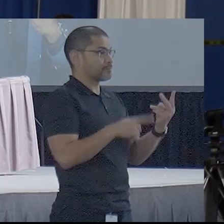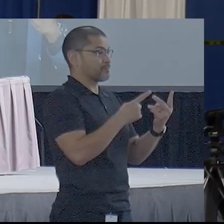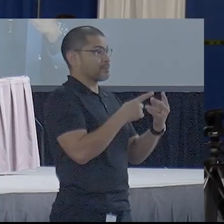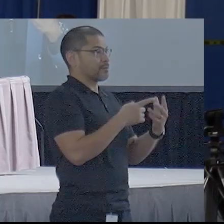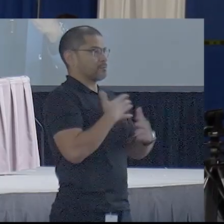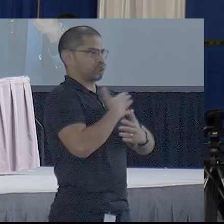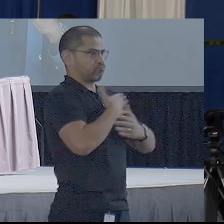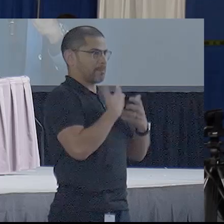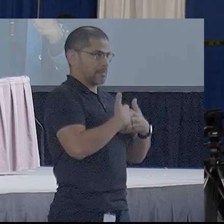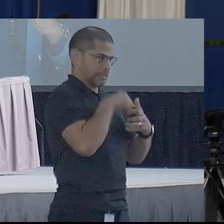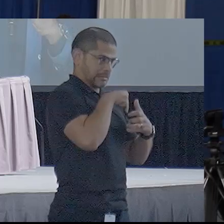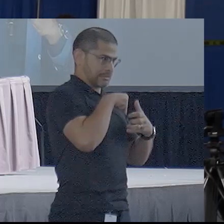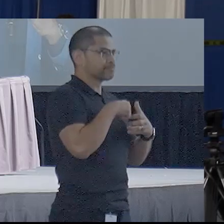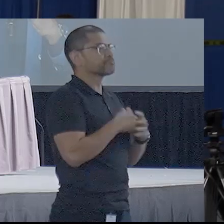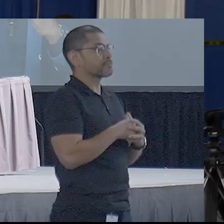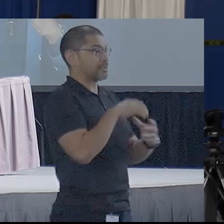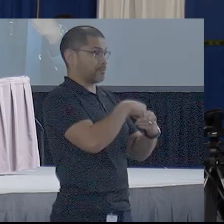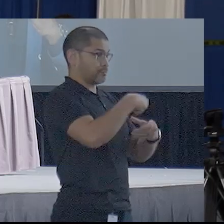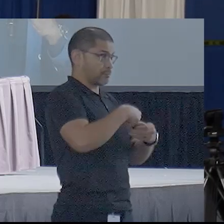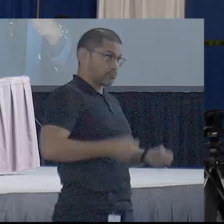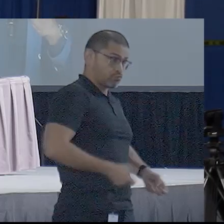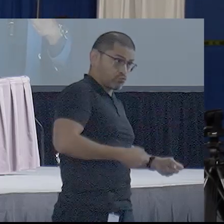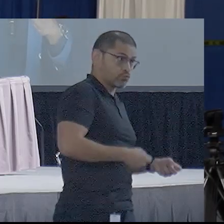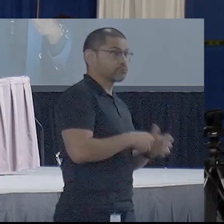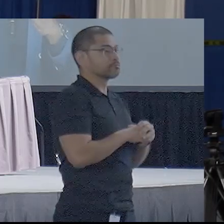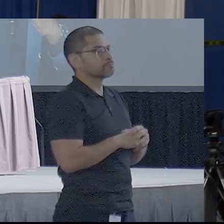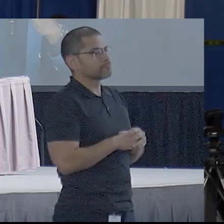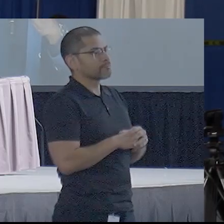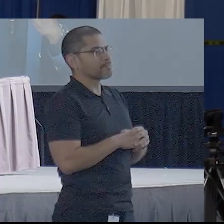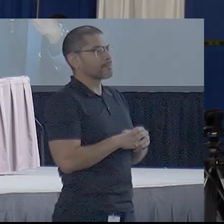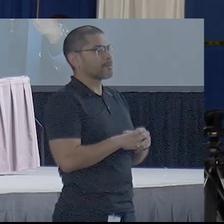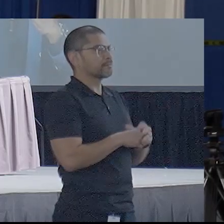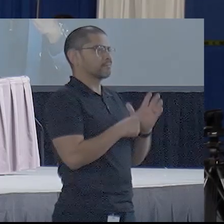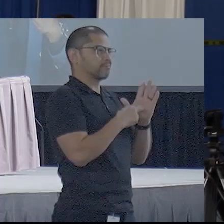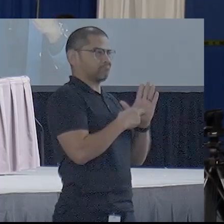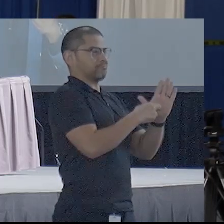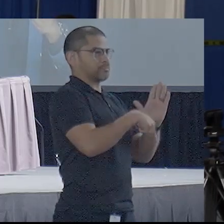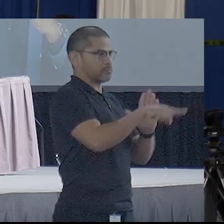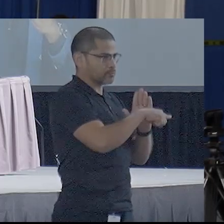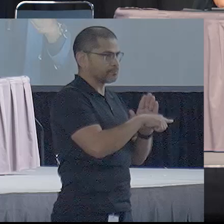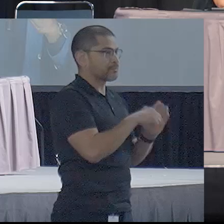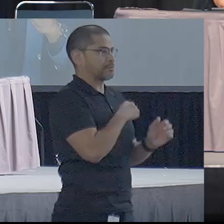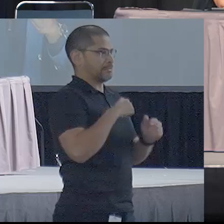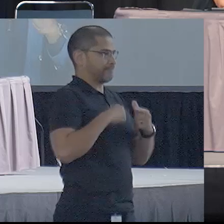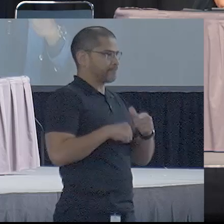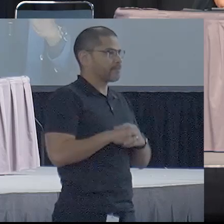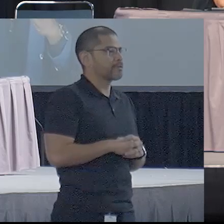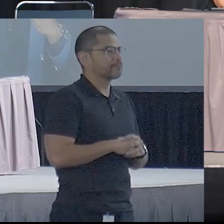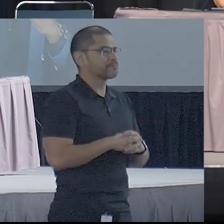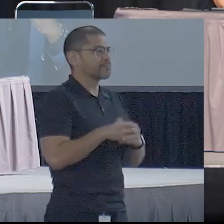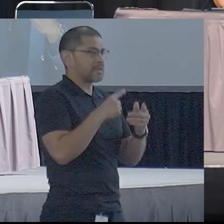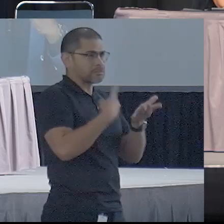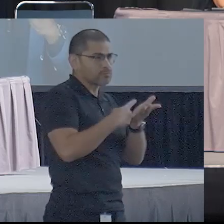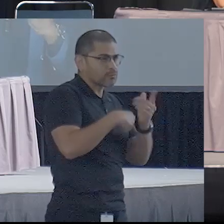wheelchairs. We went to representatives, we went to senators, and we spoke to them. The most